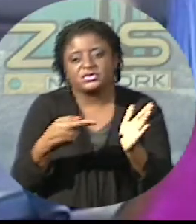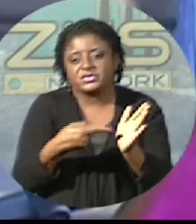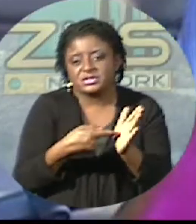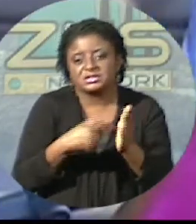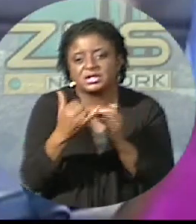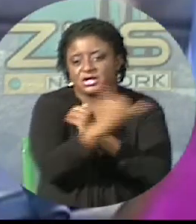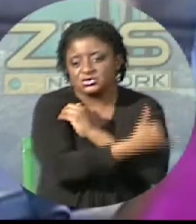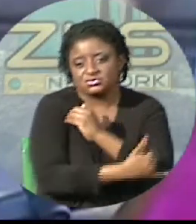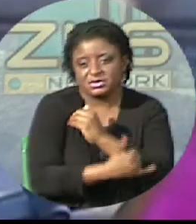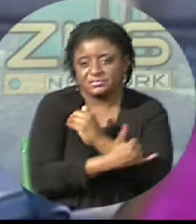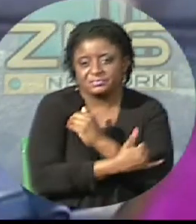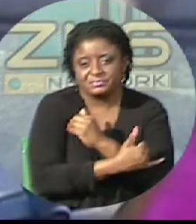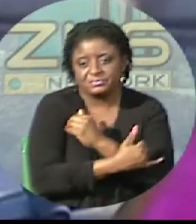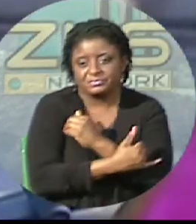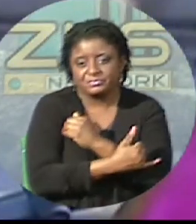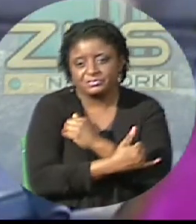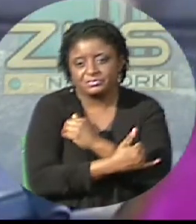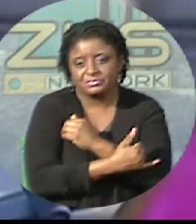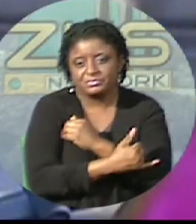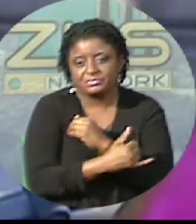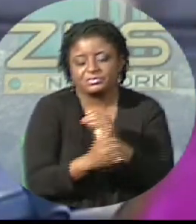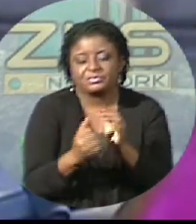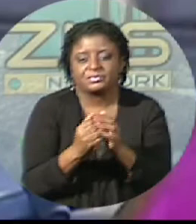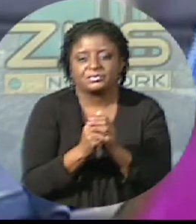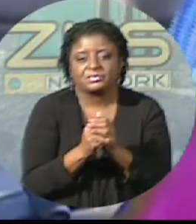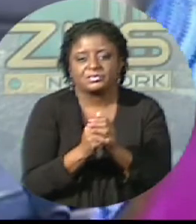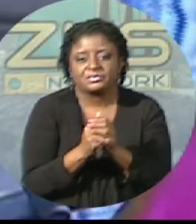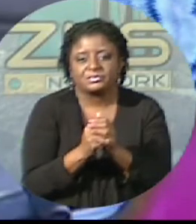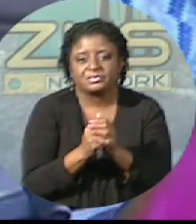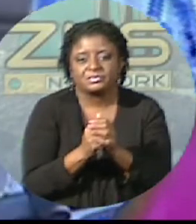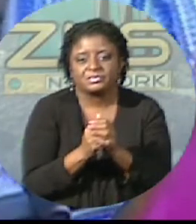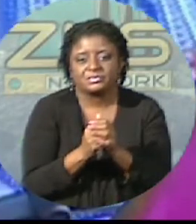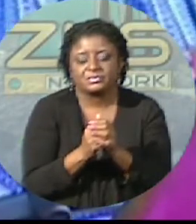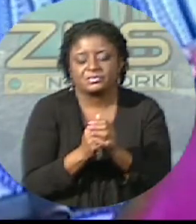I have the security as Prime Minister,